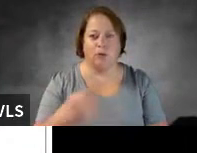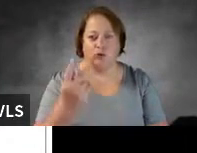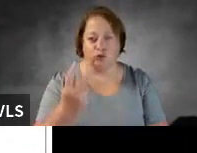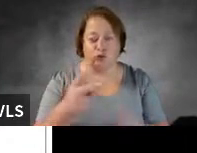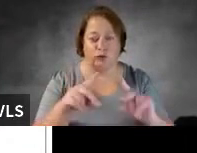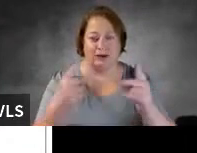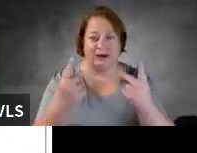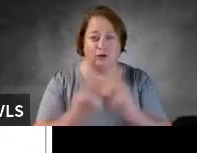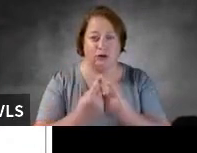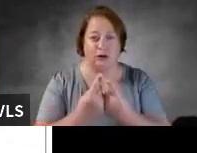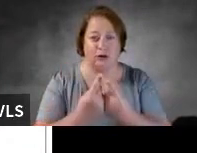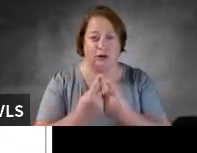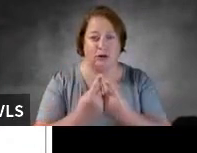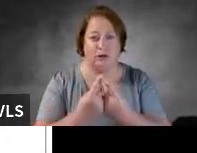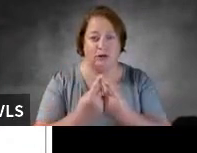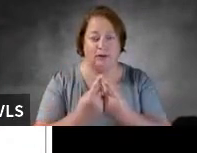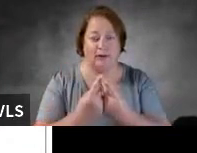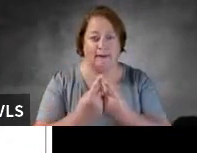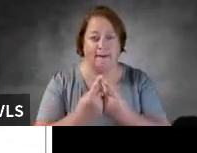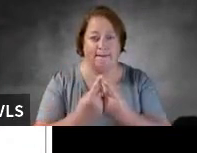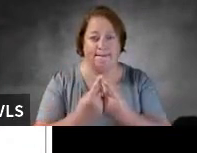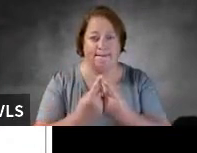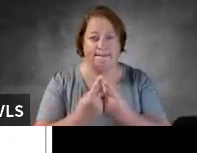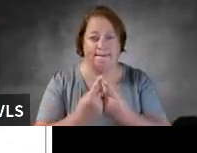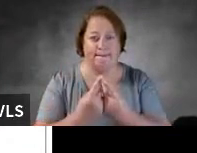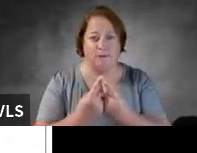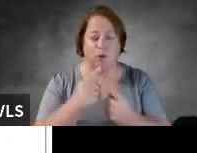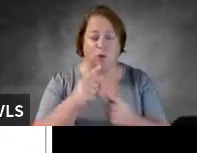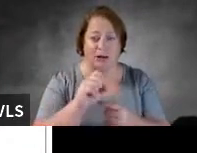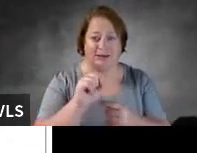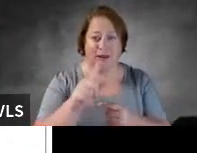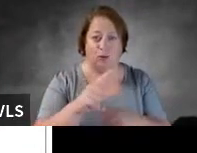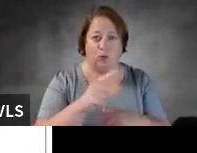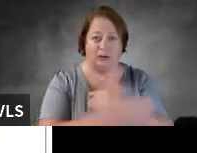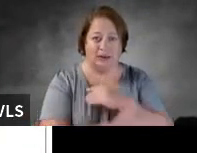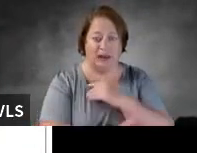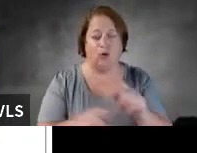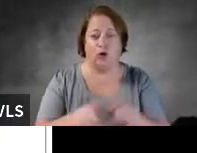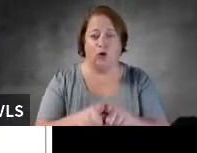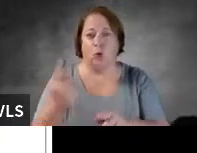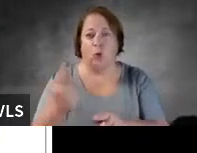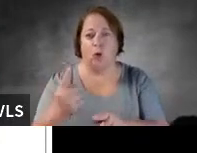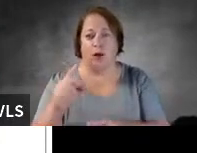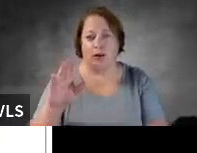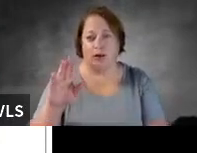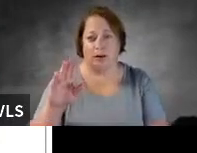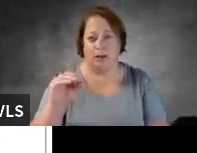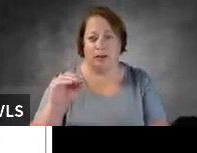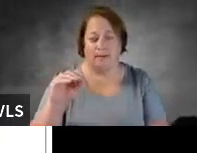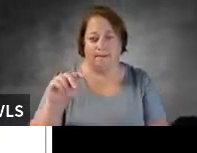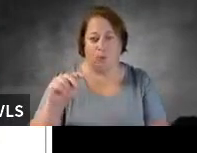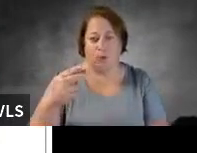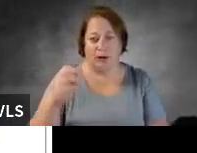are formed. This is the one in St. Louis County, and then we also have one in the Boot Hill. But there are not any